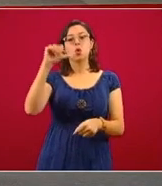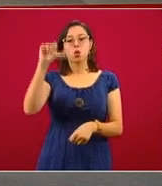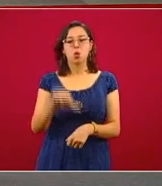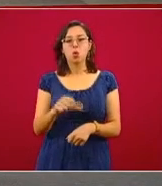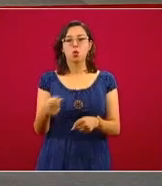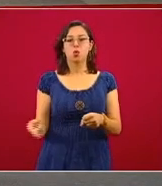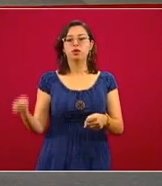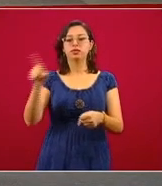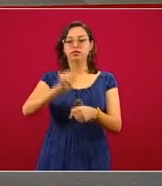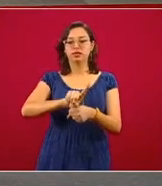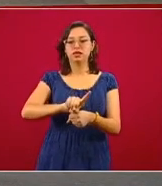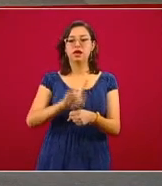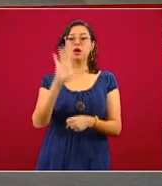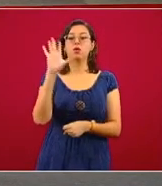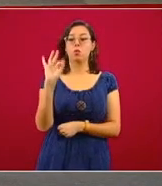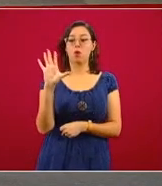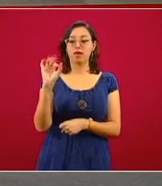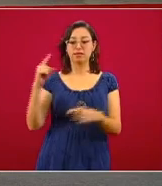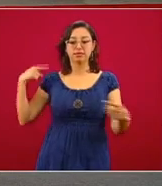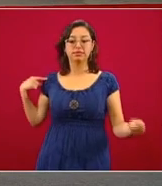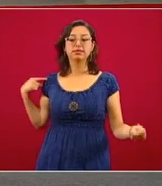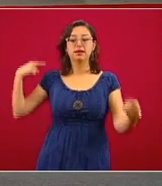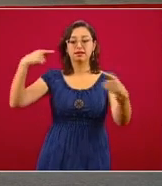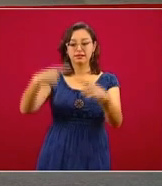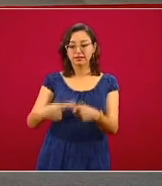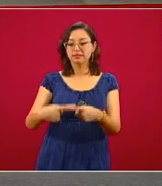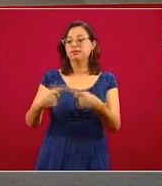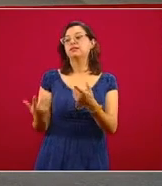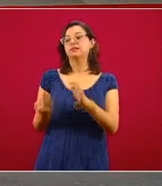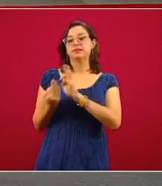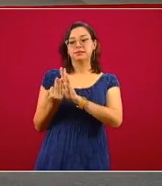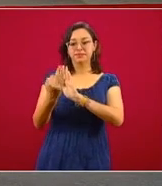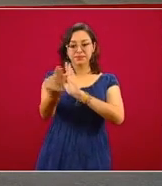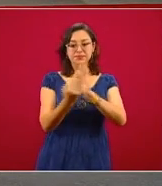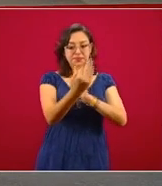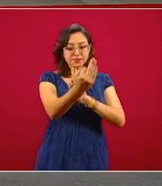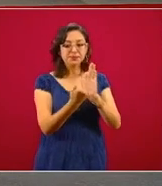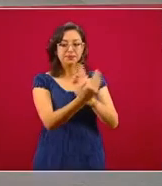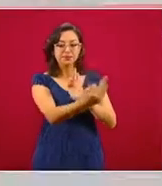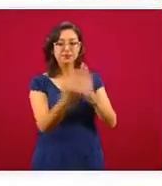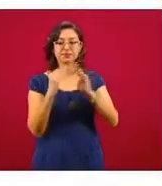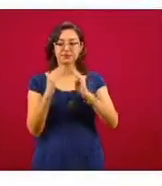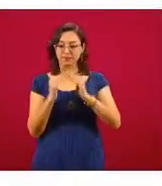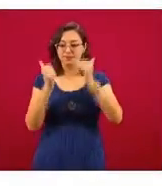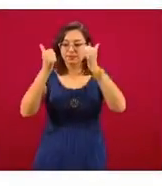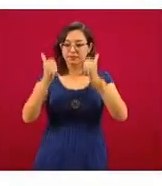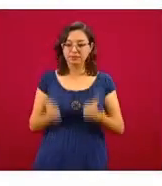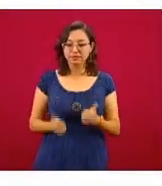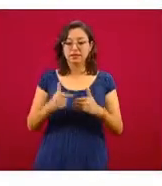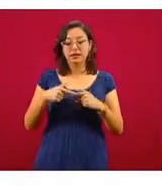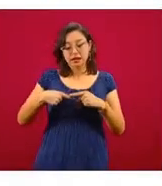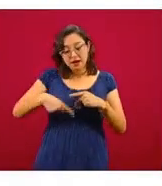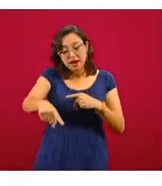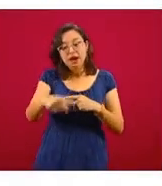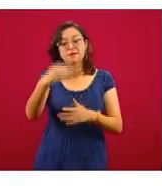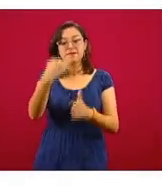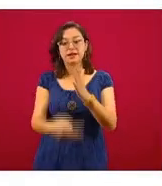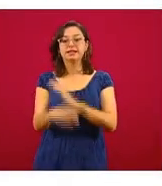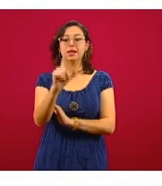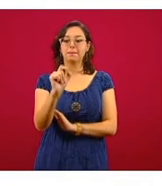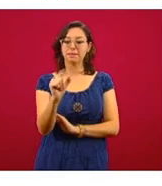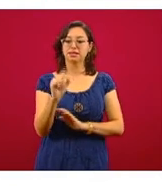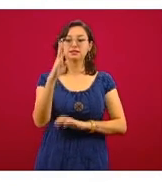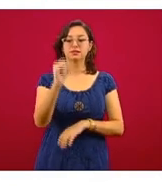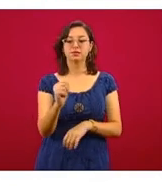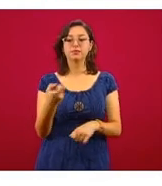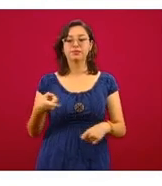about what we were talking about this morning, and later we will open the Q&A period. We are currently